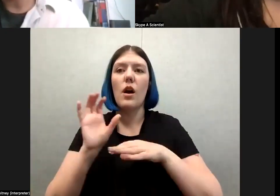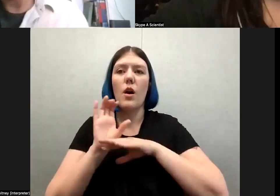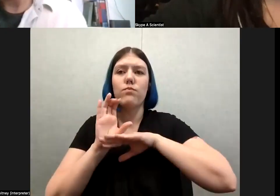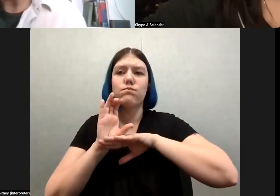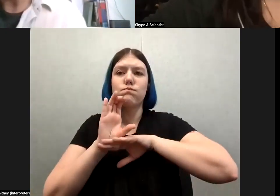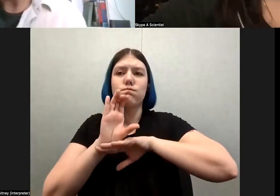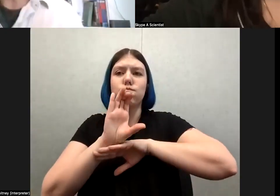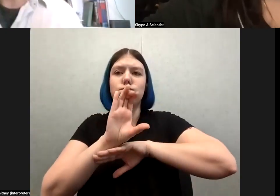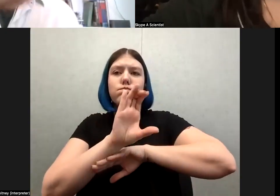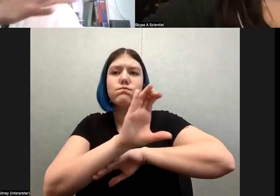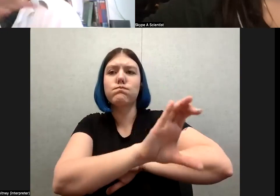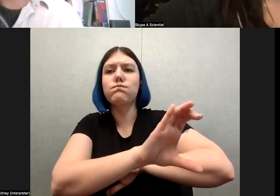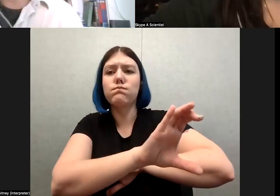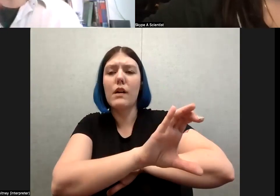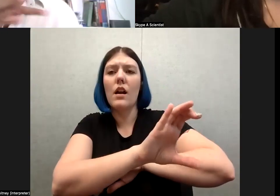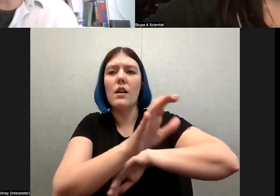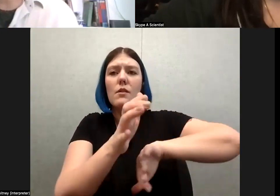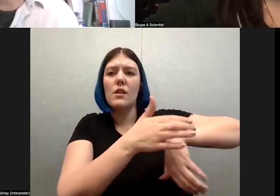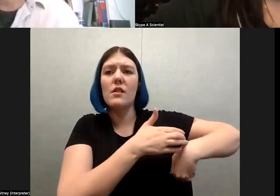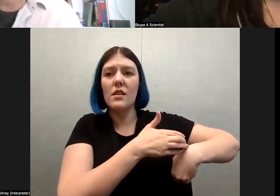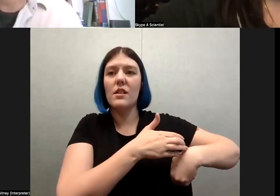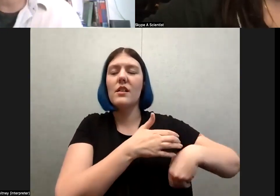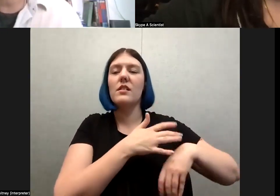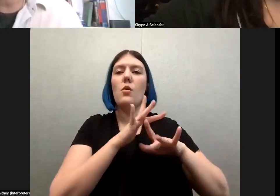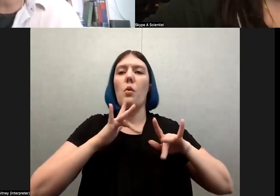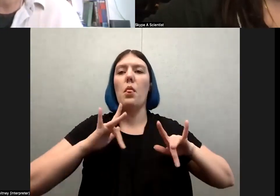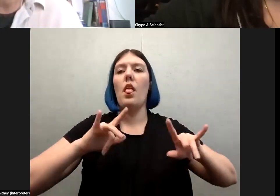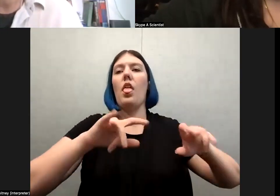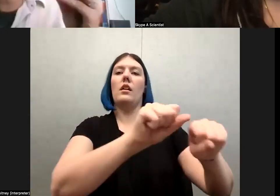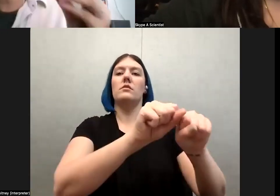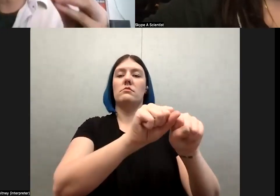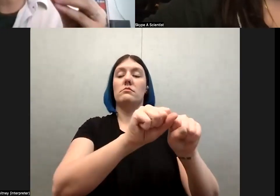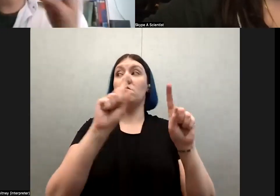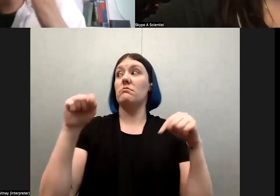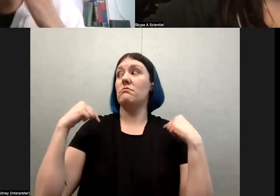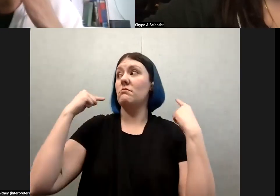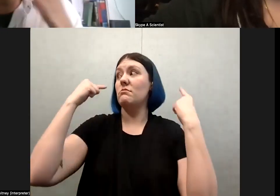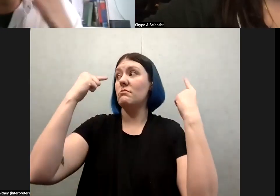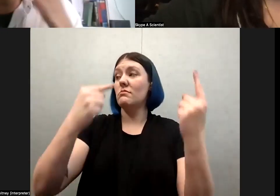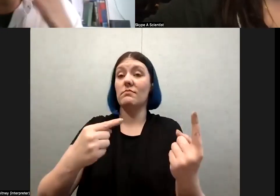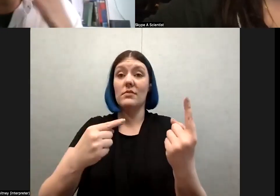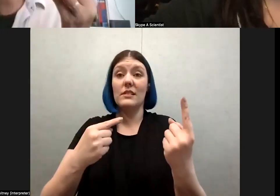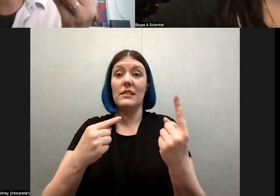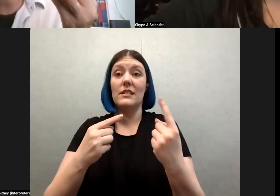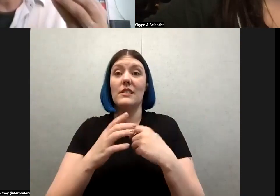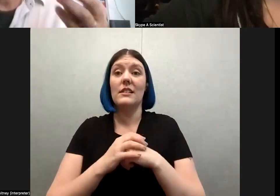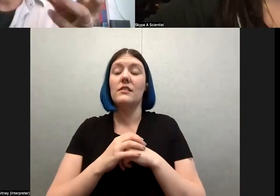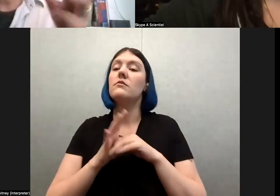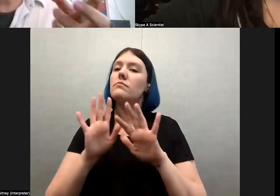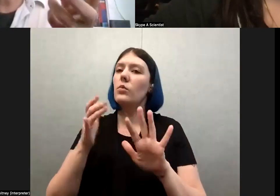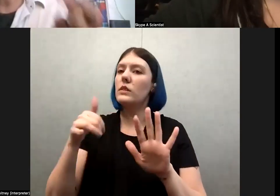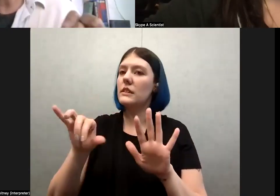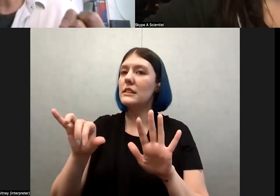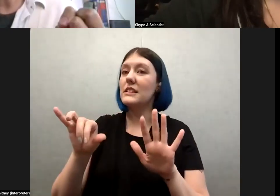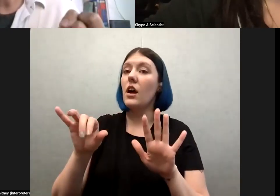thing. And it was just like barren land for a really long time. Brazilian red pepper is so invasive that it